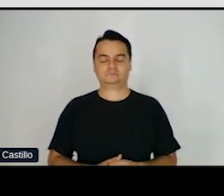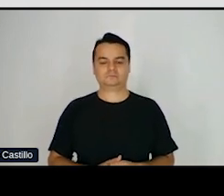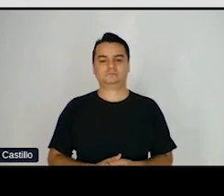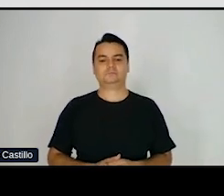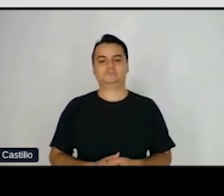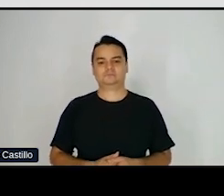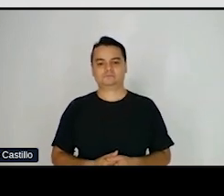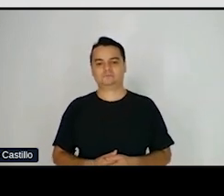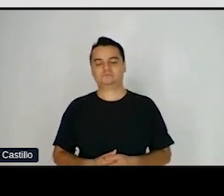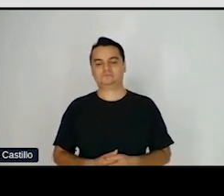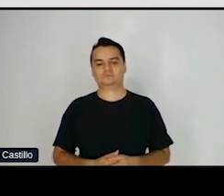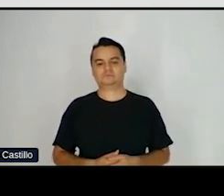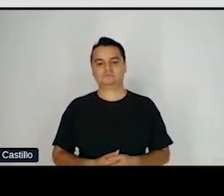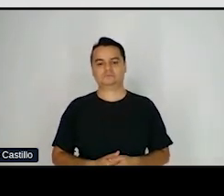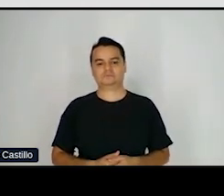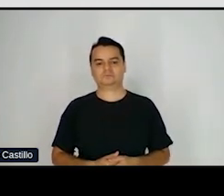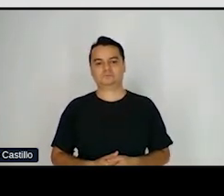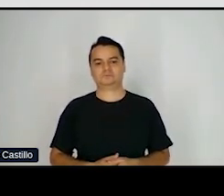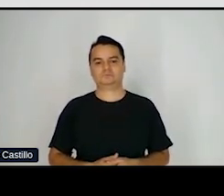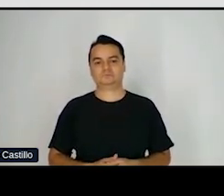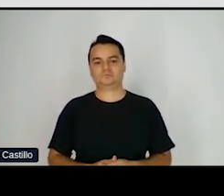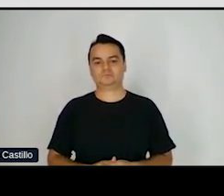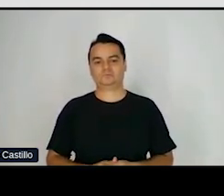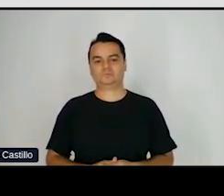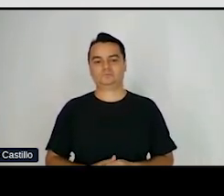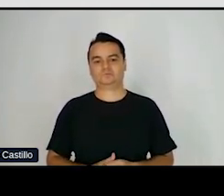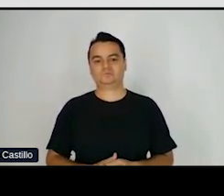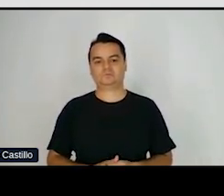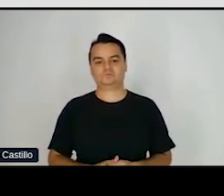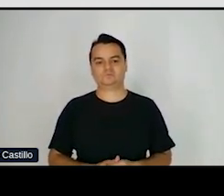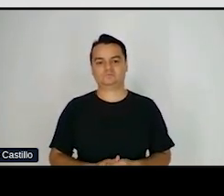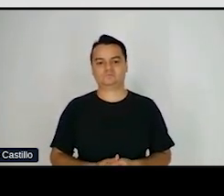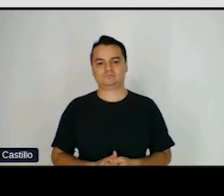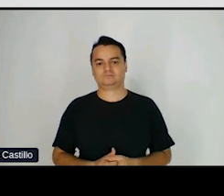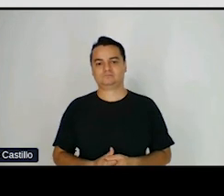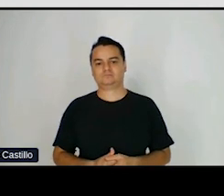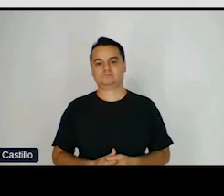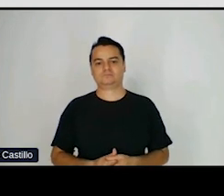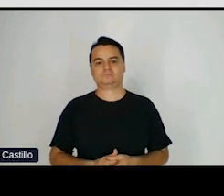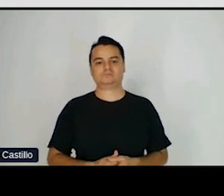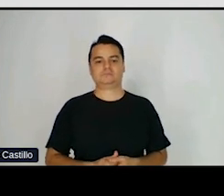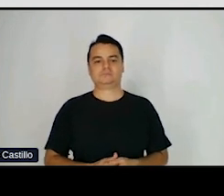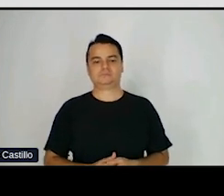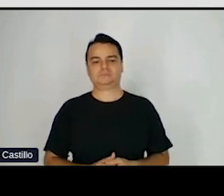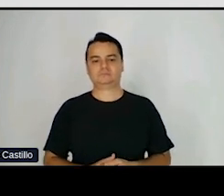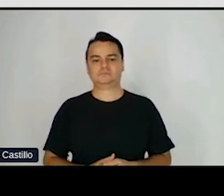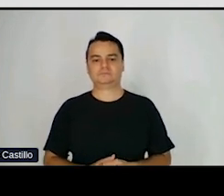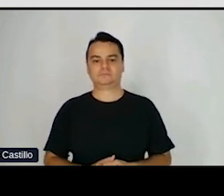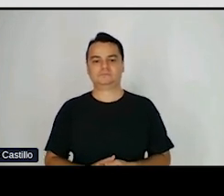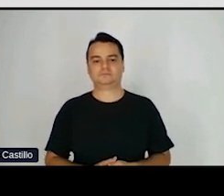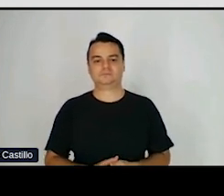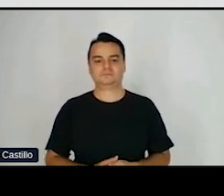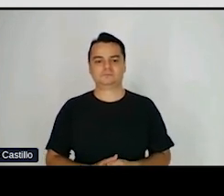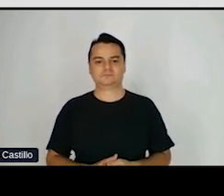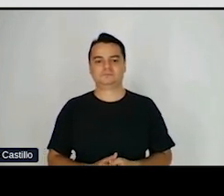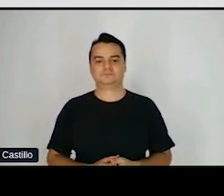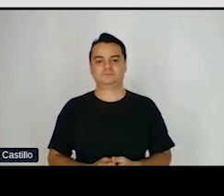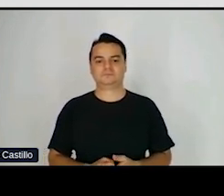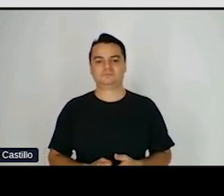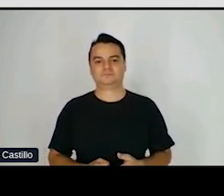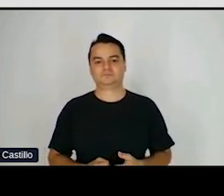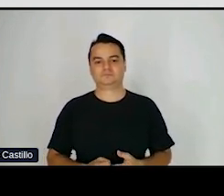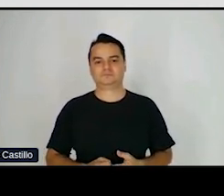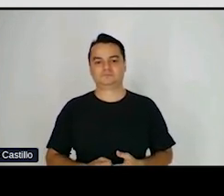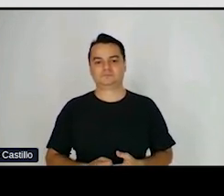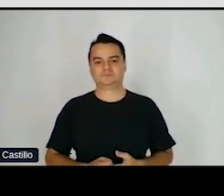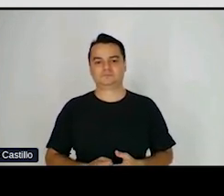Sophia, because the lawyer had John, because the baker had some more. The baker had some more. The baker went to the